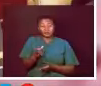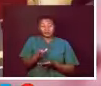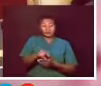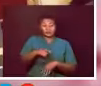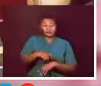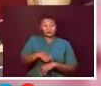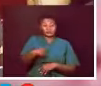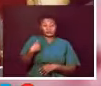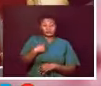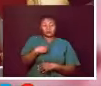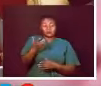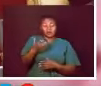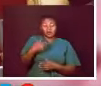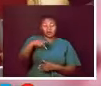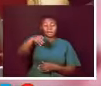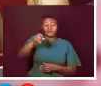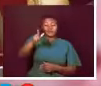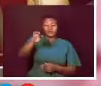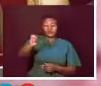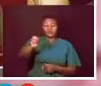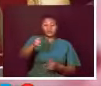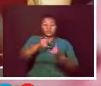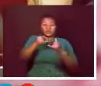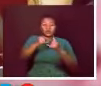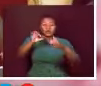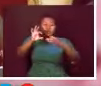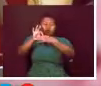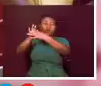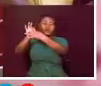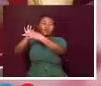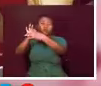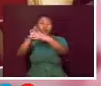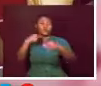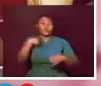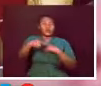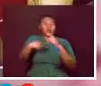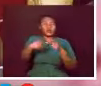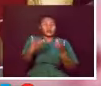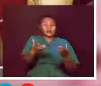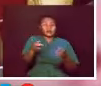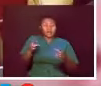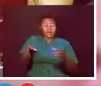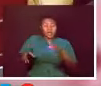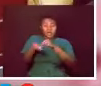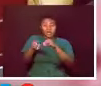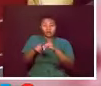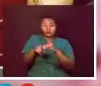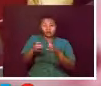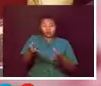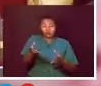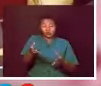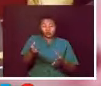installed all the poles, we laid the cables. We were just about to connect them to national grid when NDC